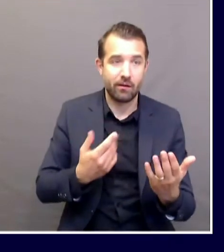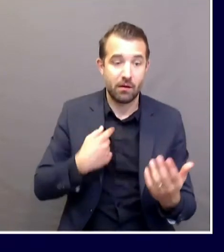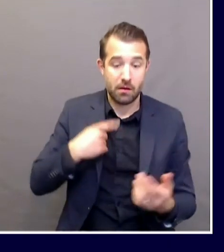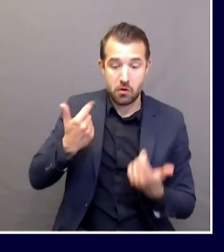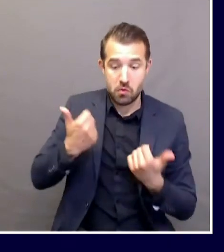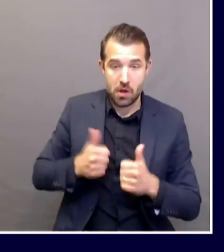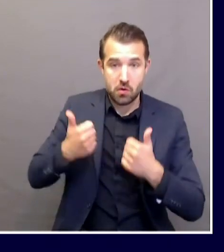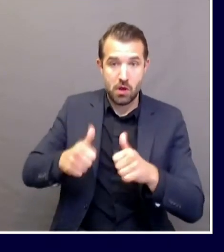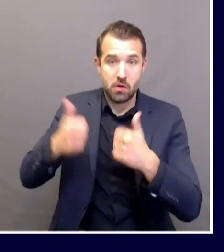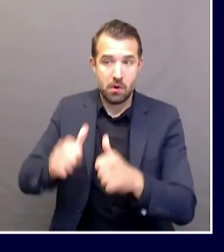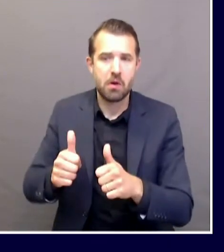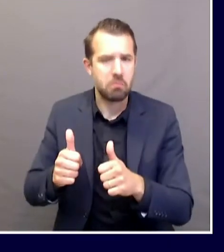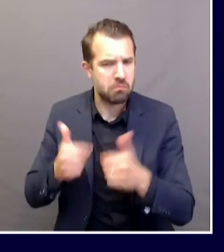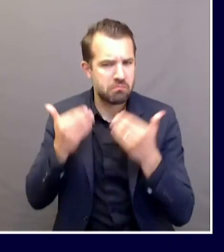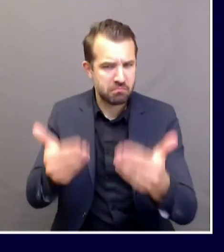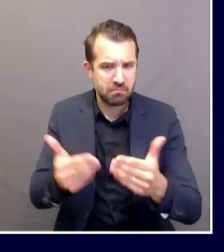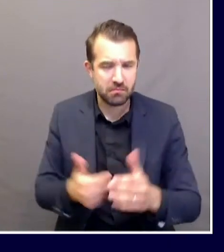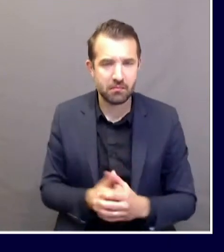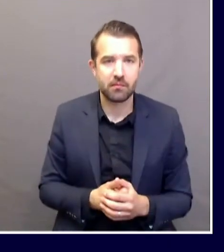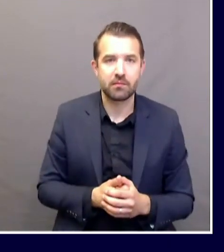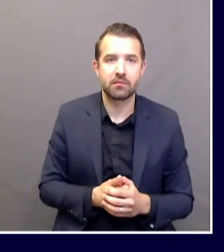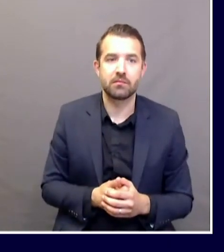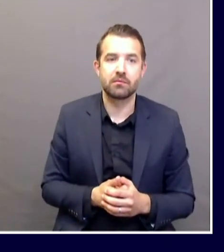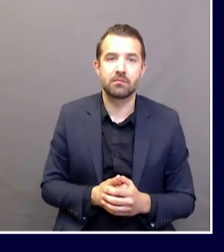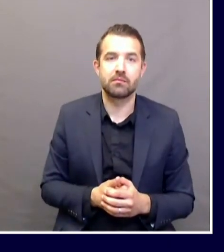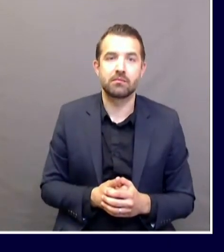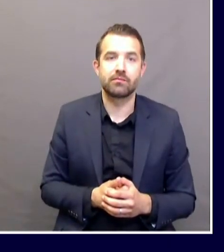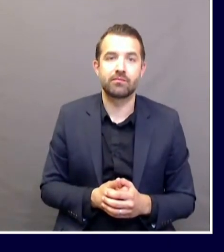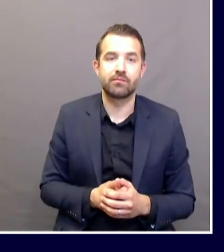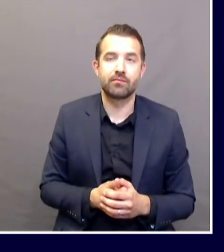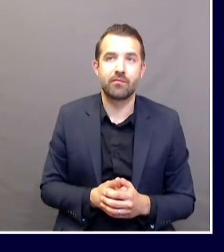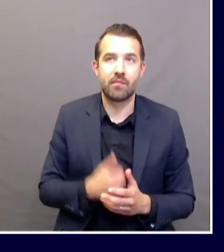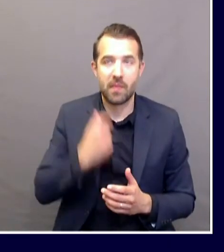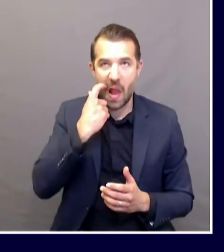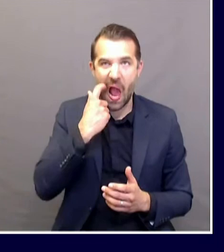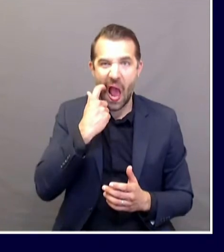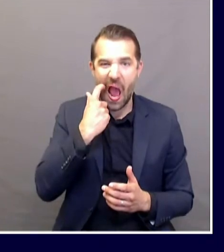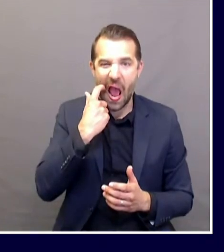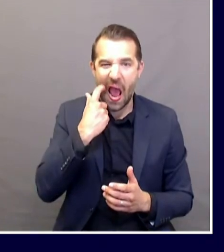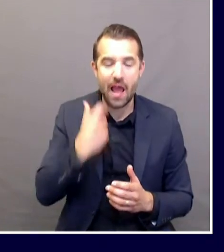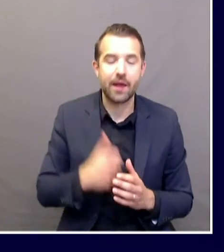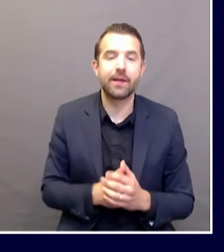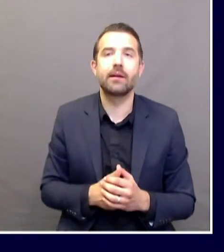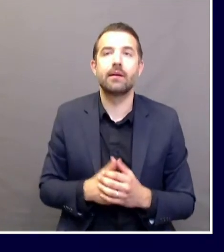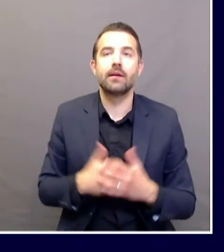Is there a time frame to which you'd get the best results? So